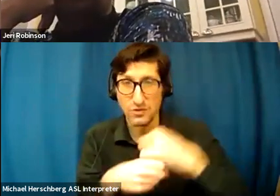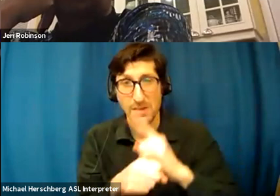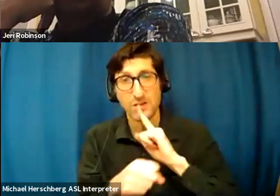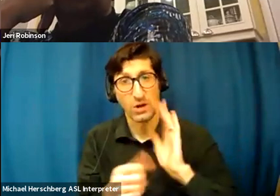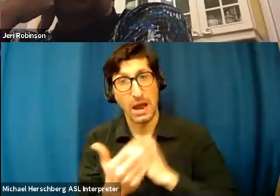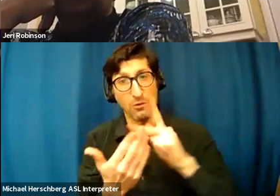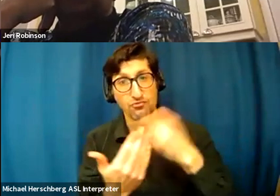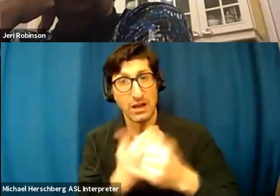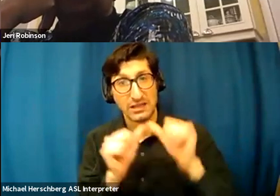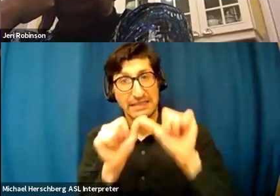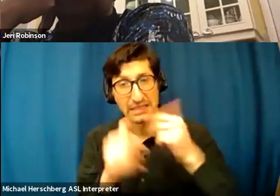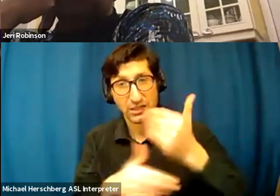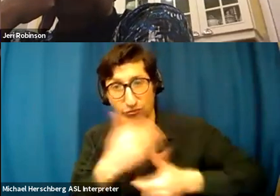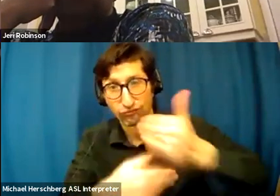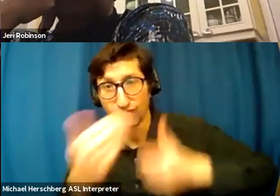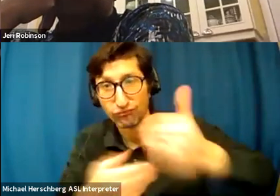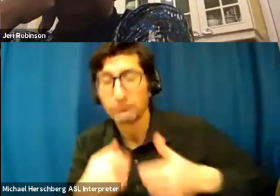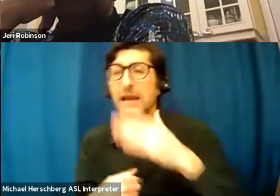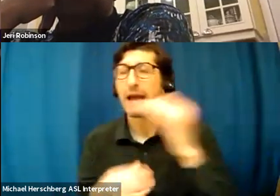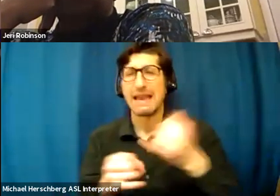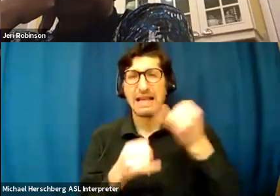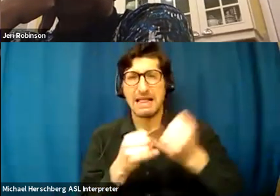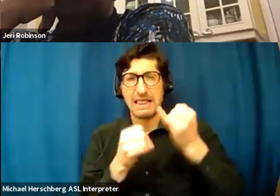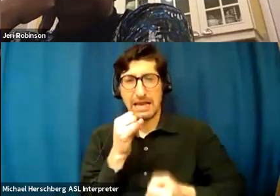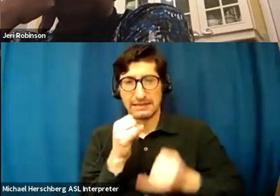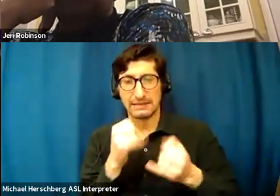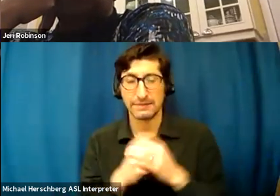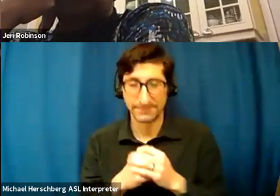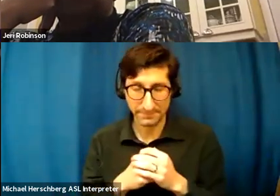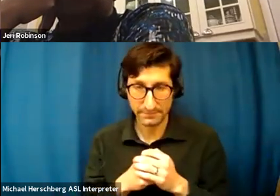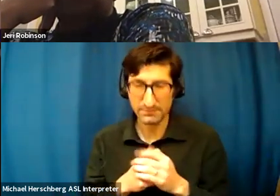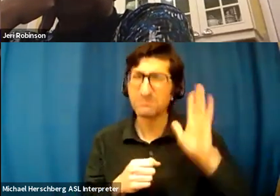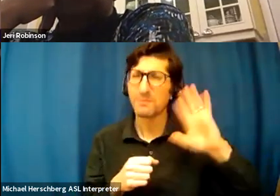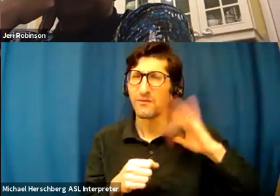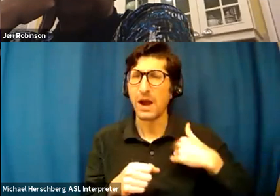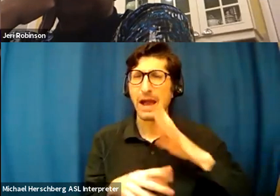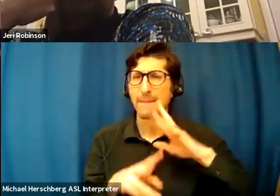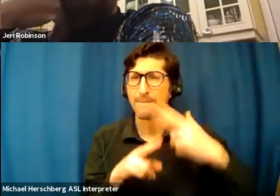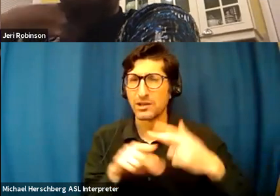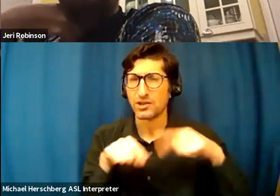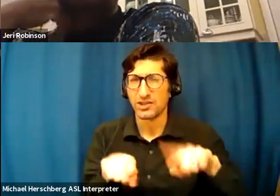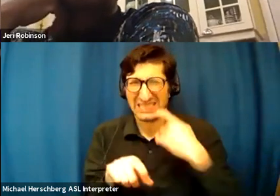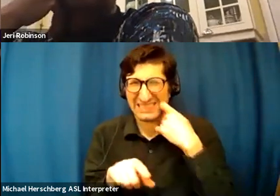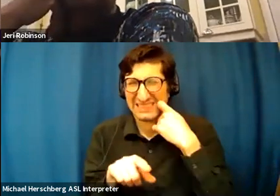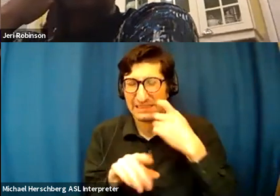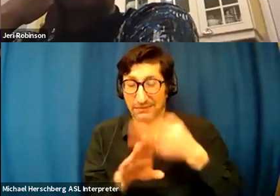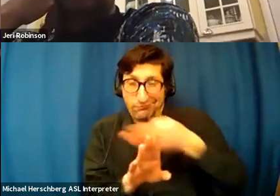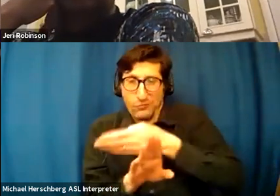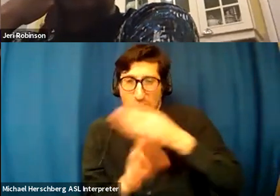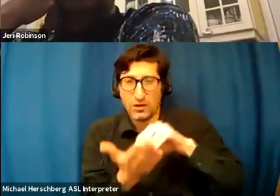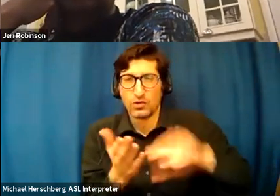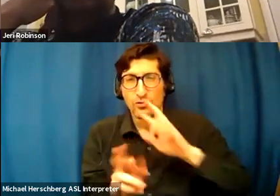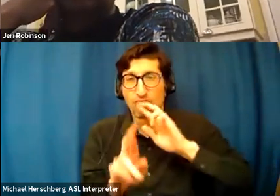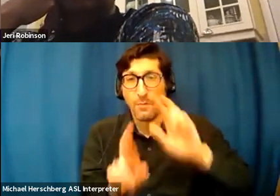along. And lastly, as I mentioned at my last student report, I